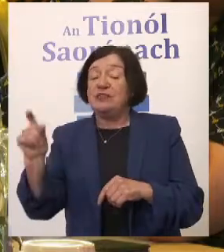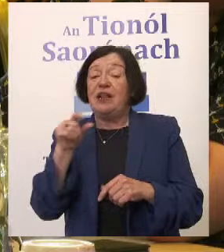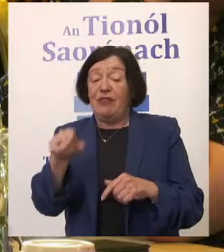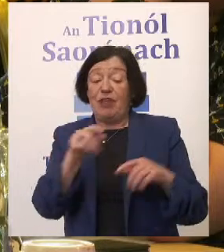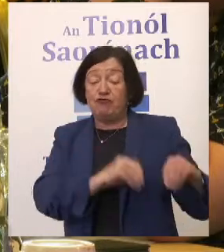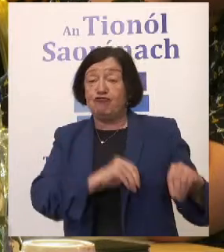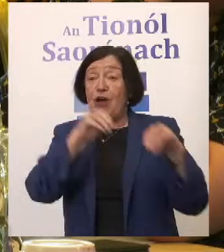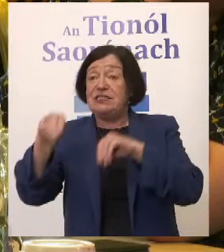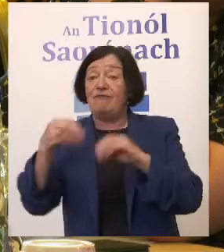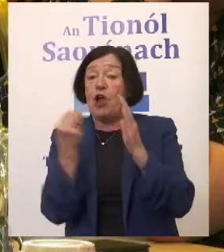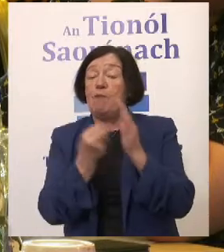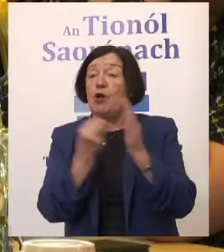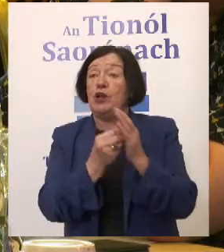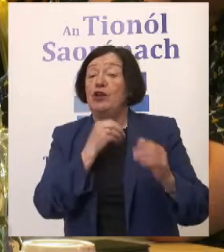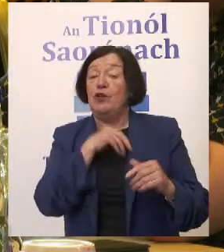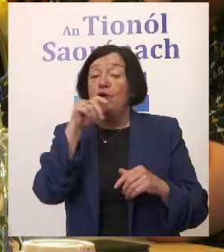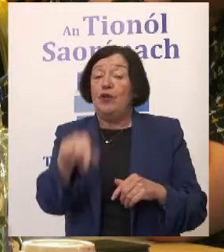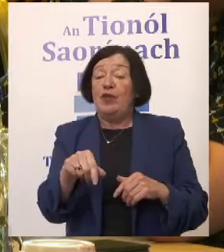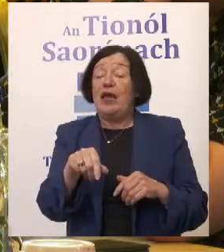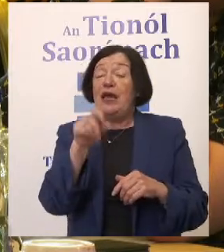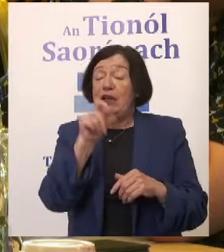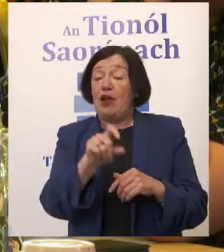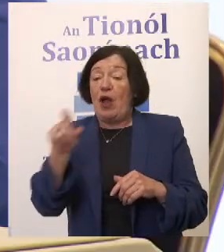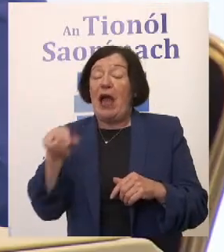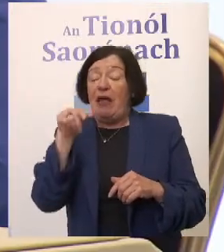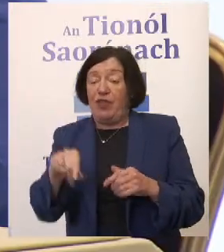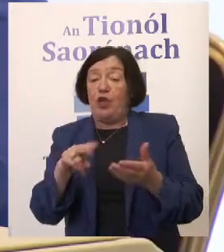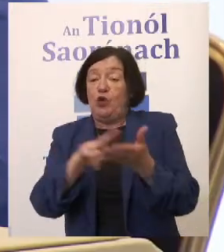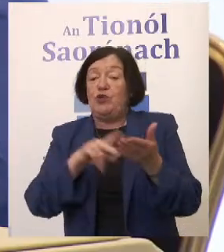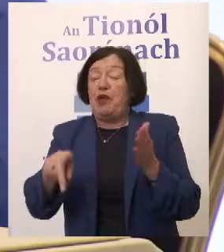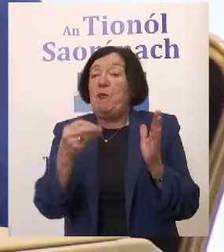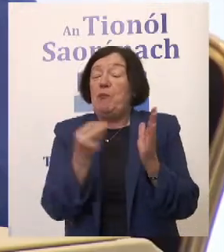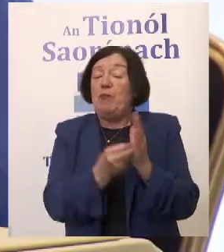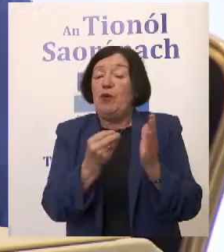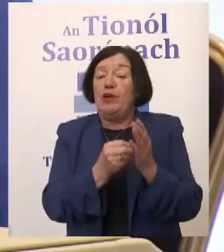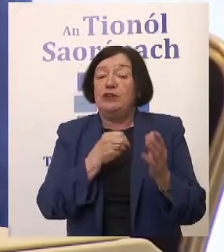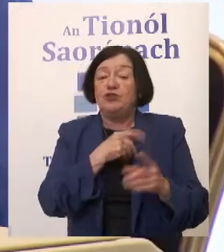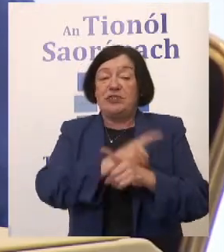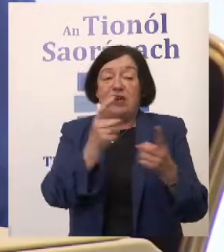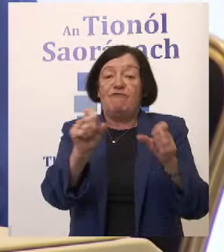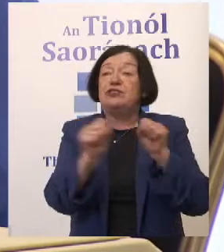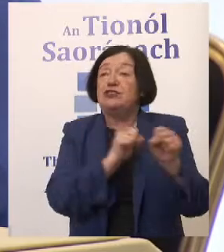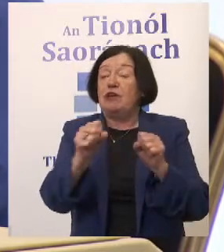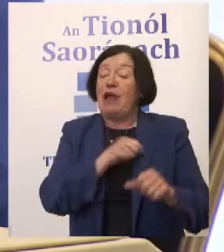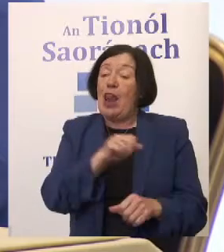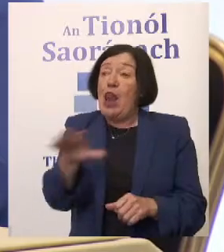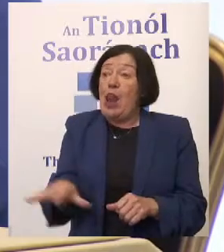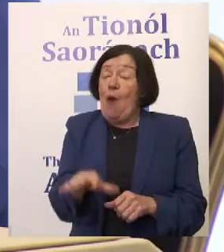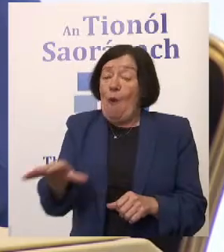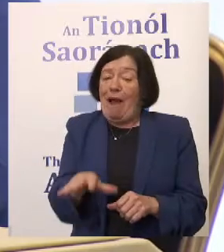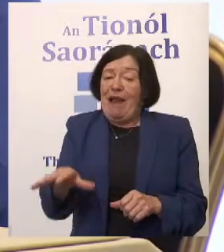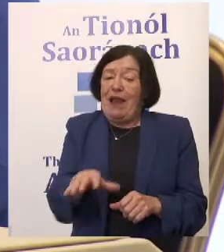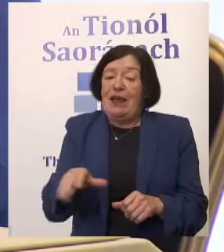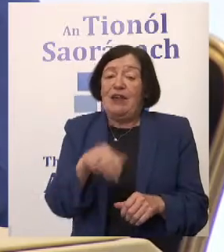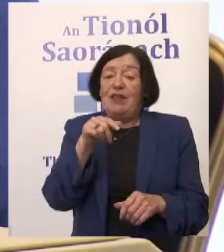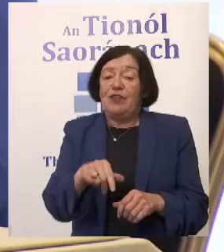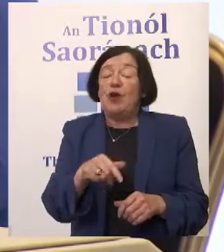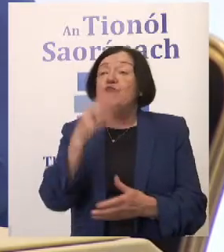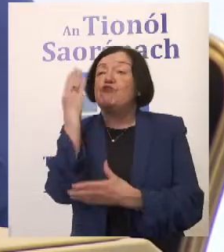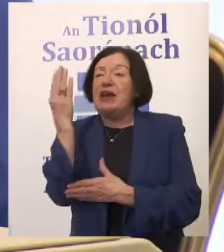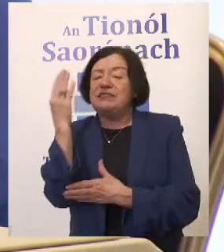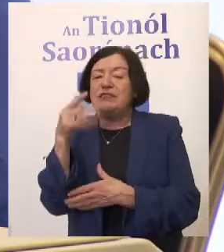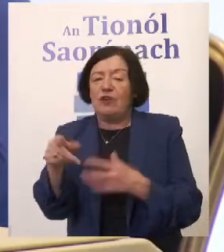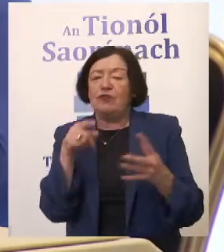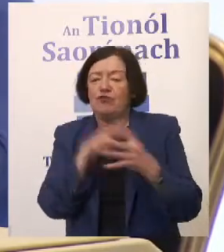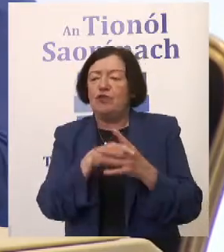transfer money to the local authorities, and then the local authorities use that money to deliver services at the local level. I think in one of the presentations they were going